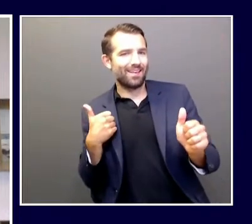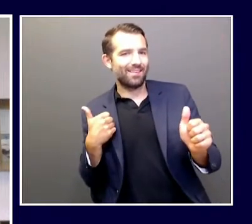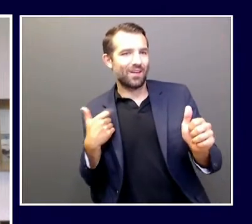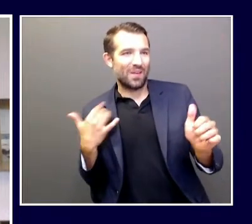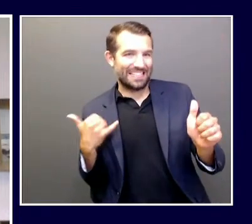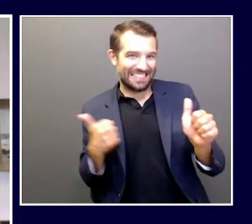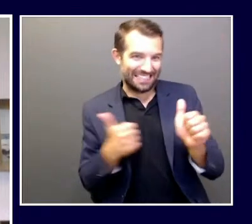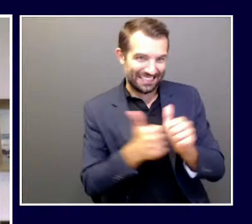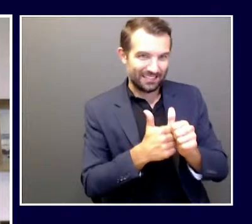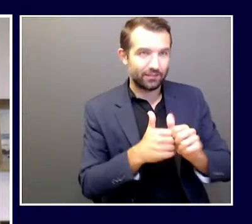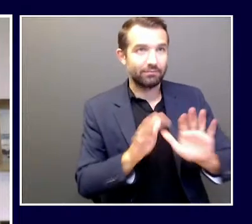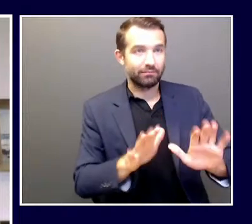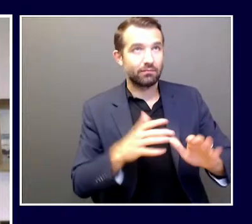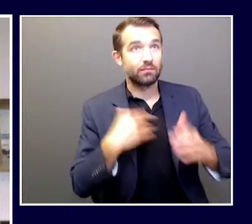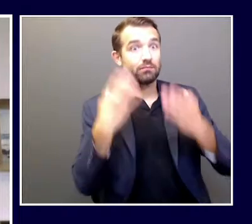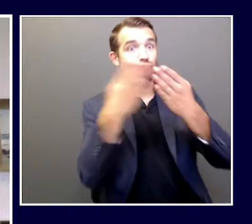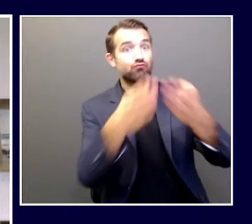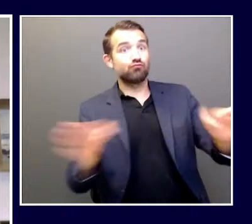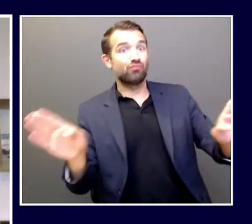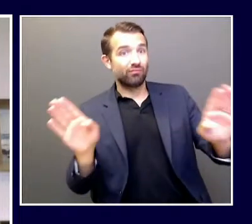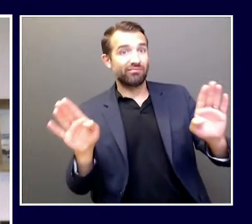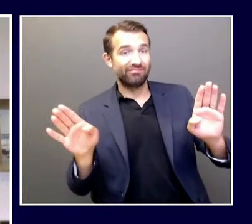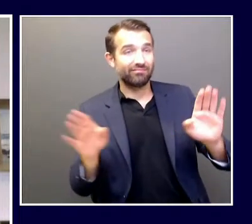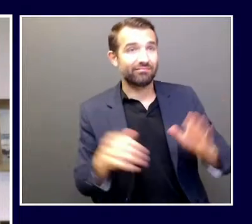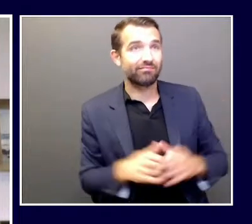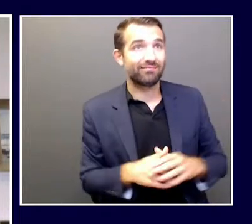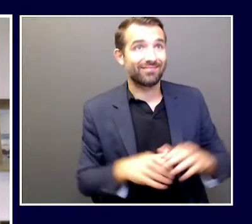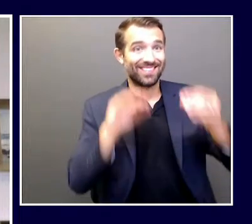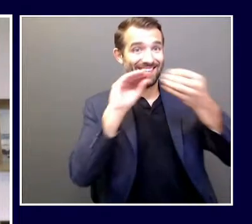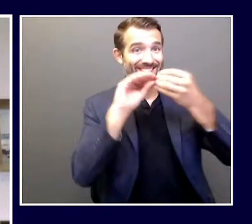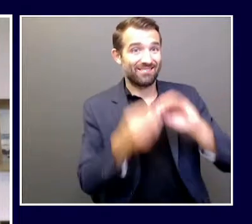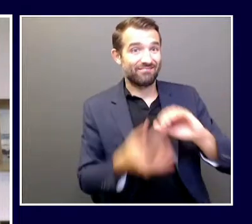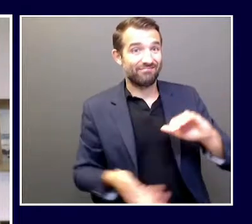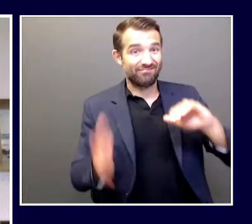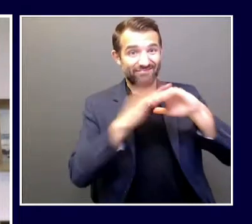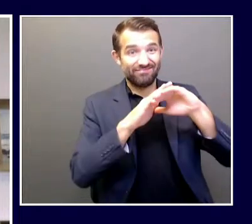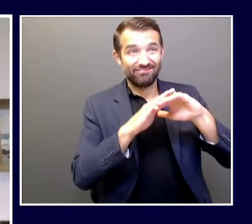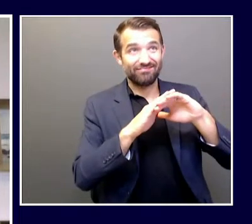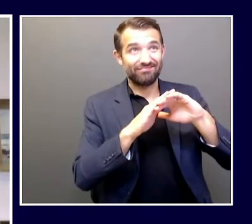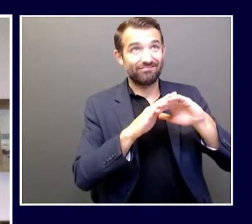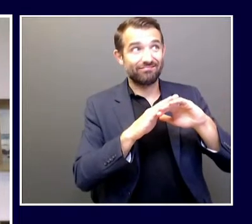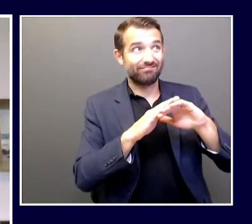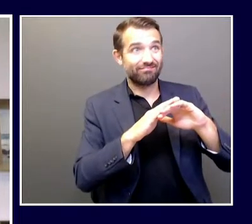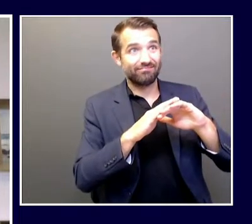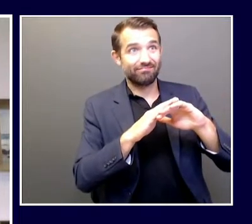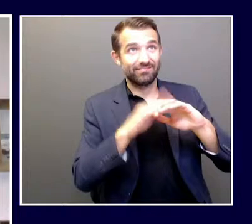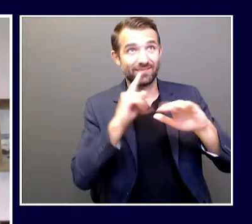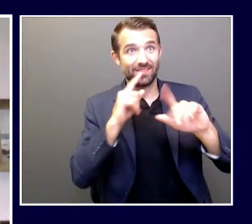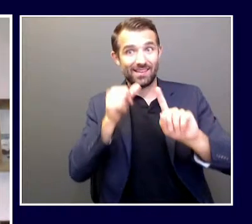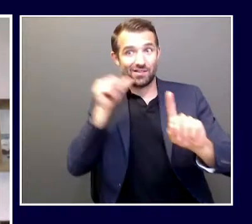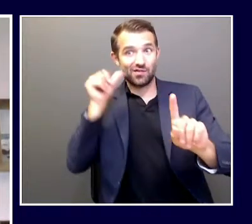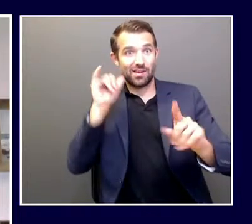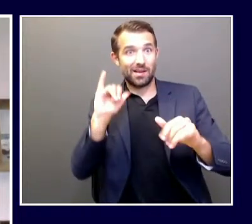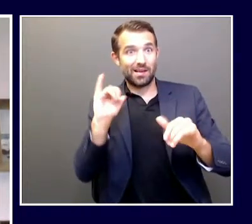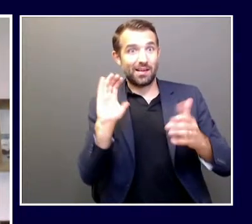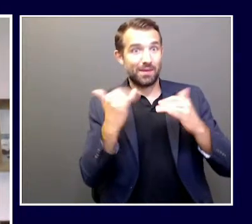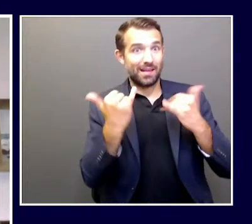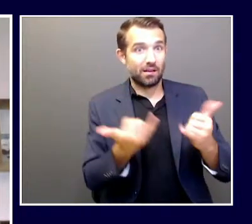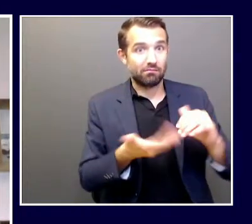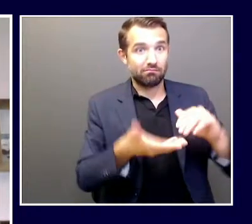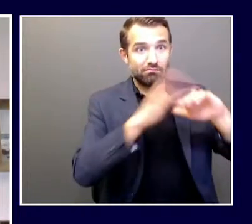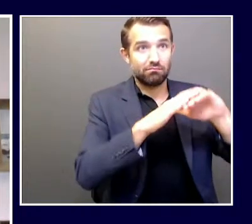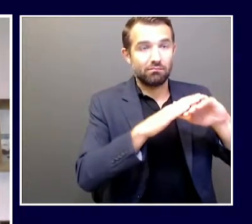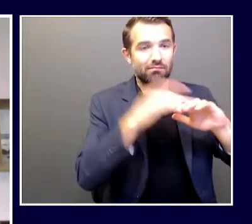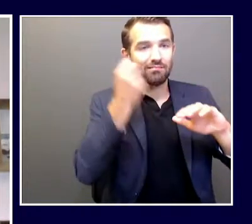case number is the number of new cases that were reported to us the day before. And right now, over